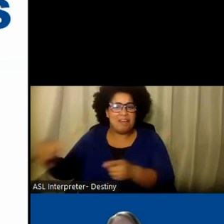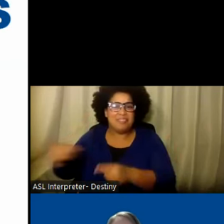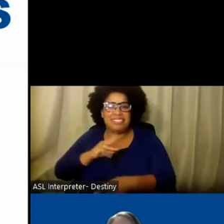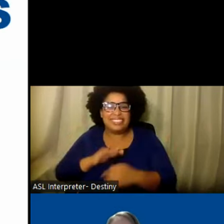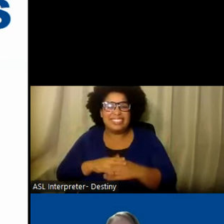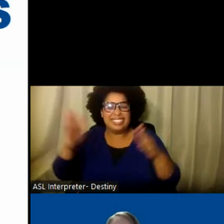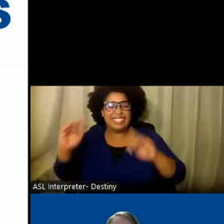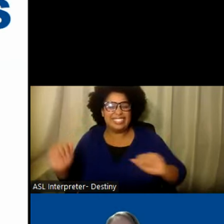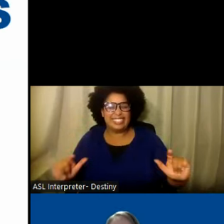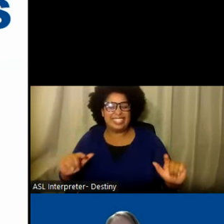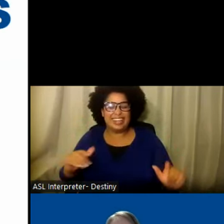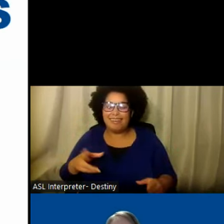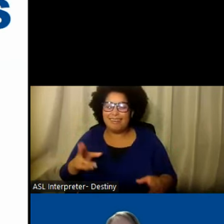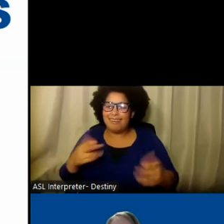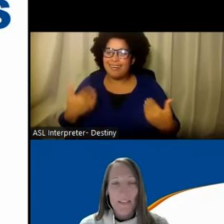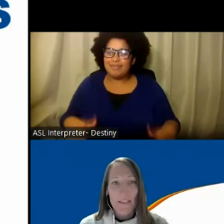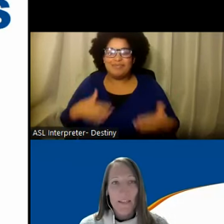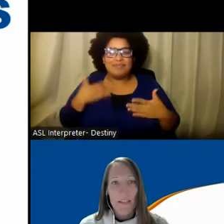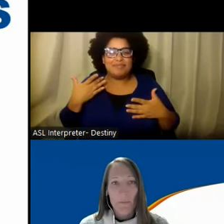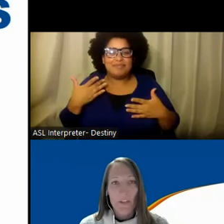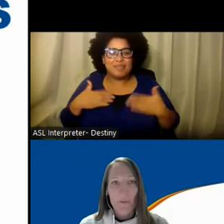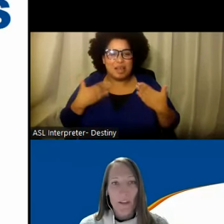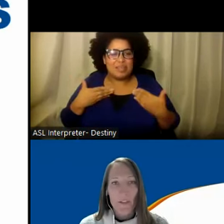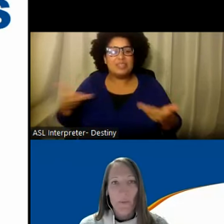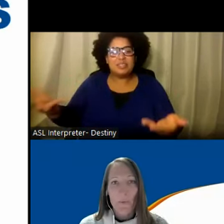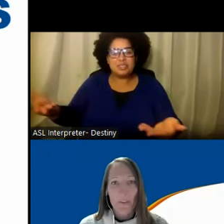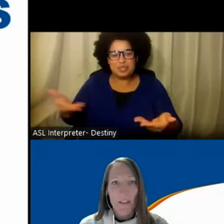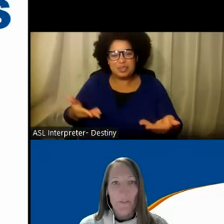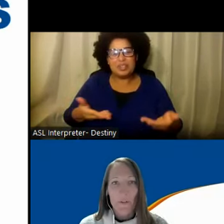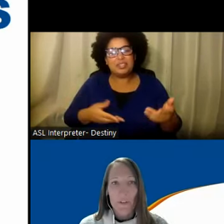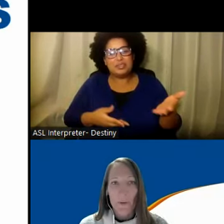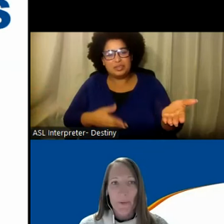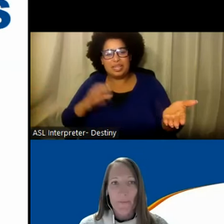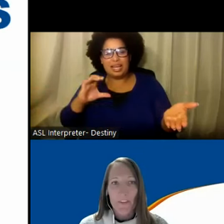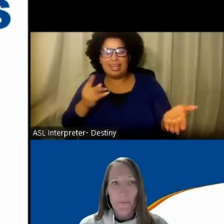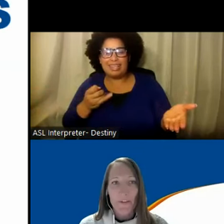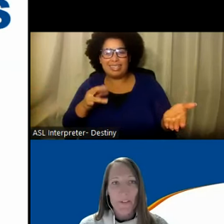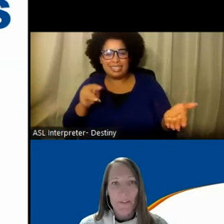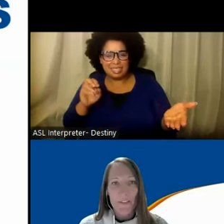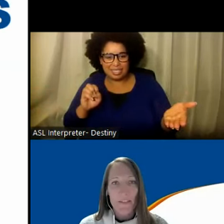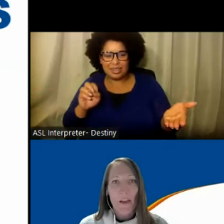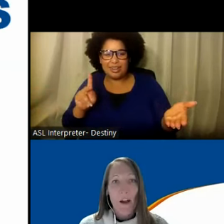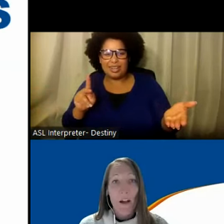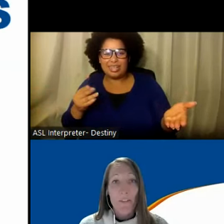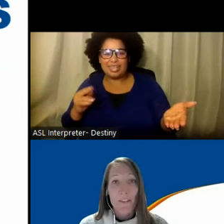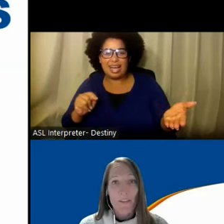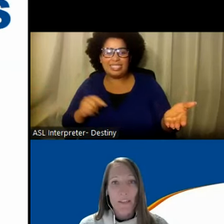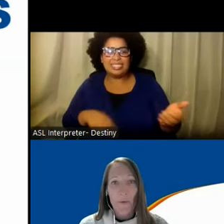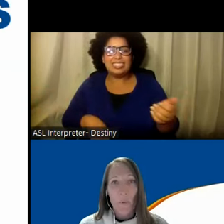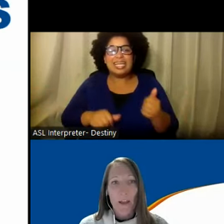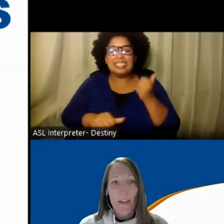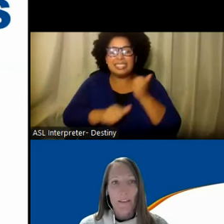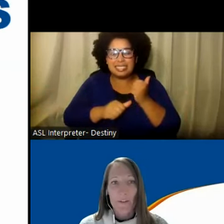now my honor to introduce Catherine Knight, Assistant Deputy Director with the California Department of Developmental Services, Office